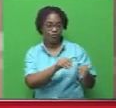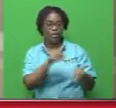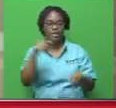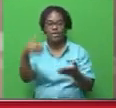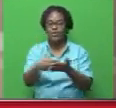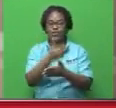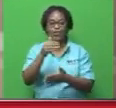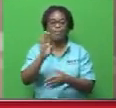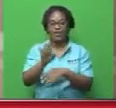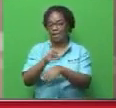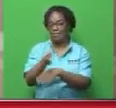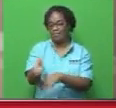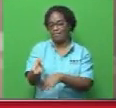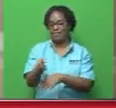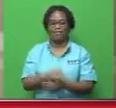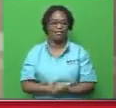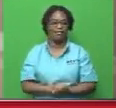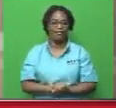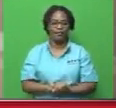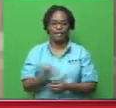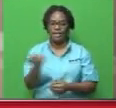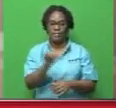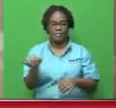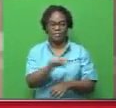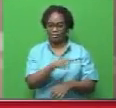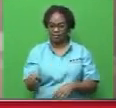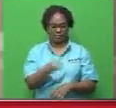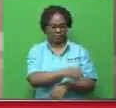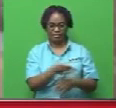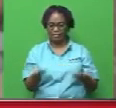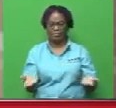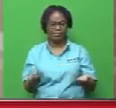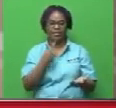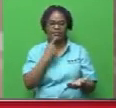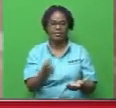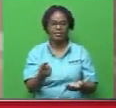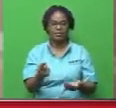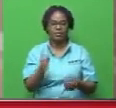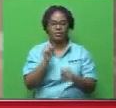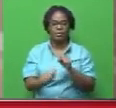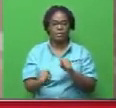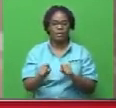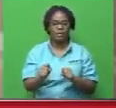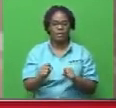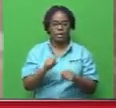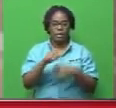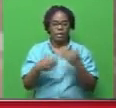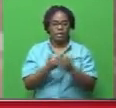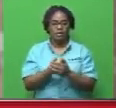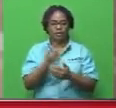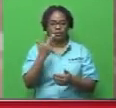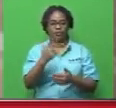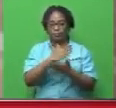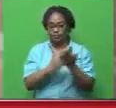need: the judicial officer, the prosecutor, and the defender. And if all three moving parts of the criminal justice system